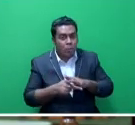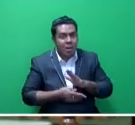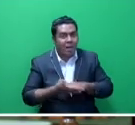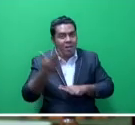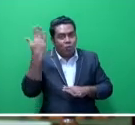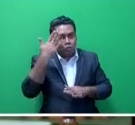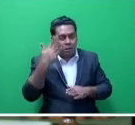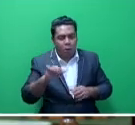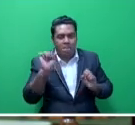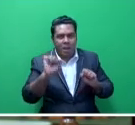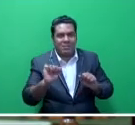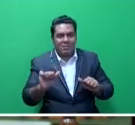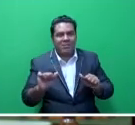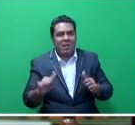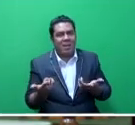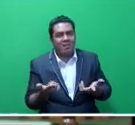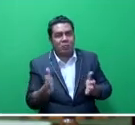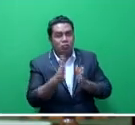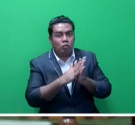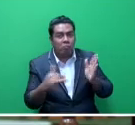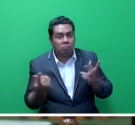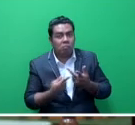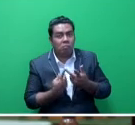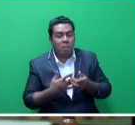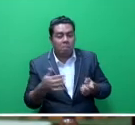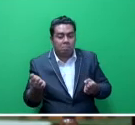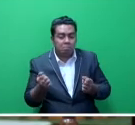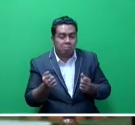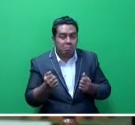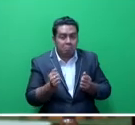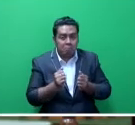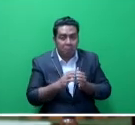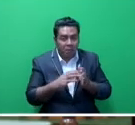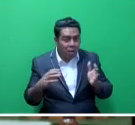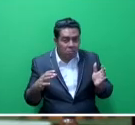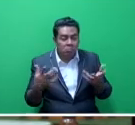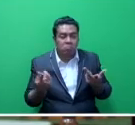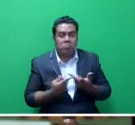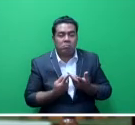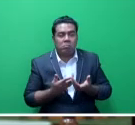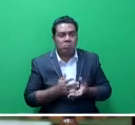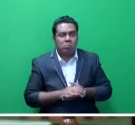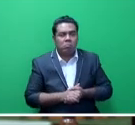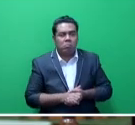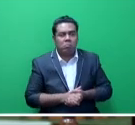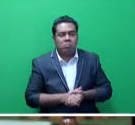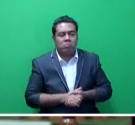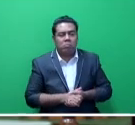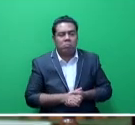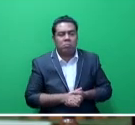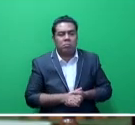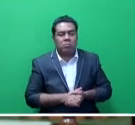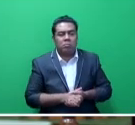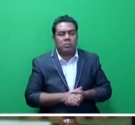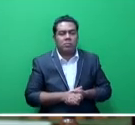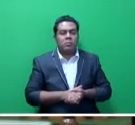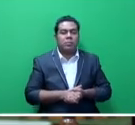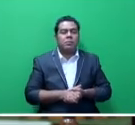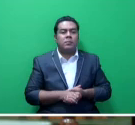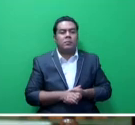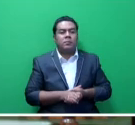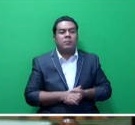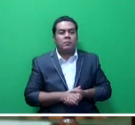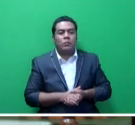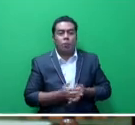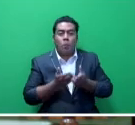buses, but also the minibuses, and also in some places where we provide transportation through boats